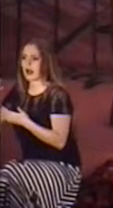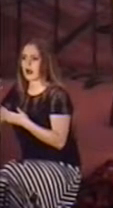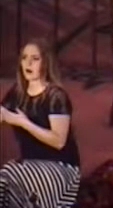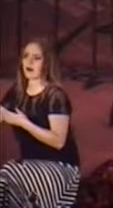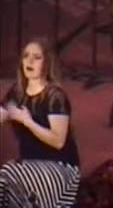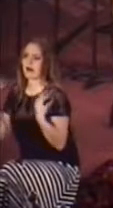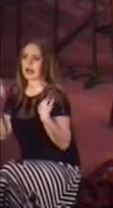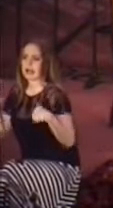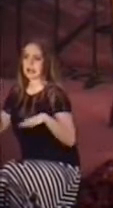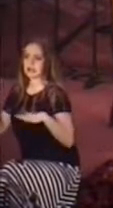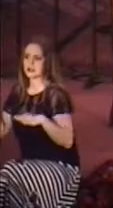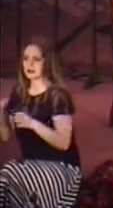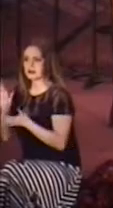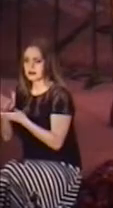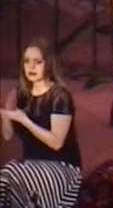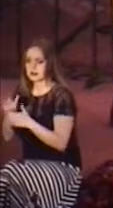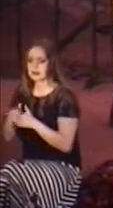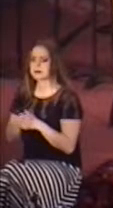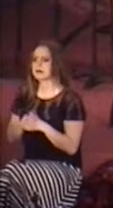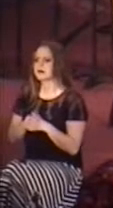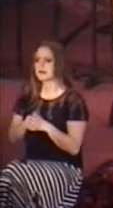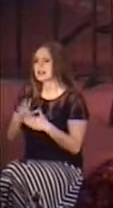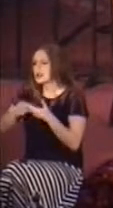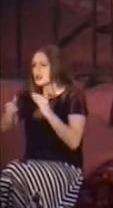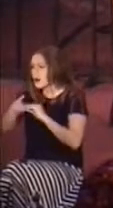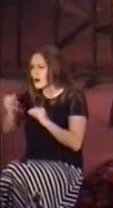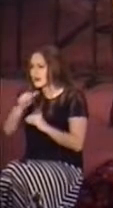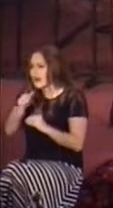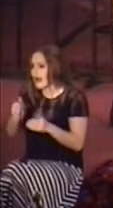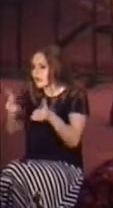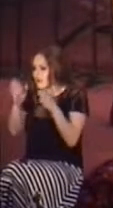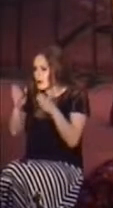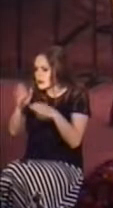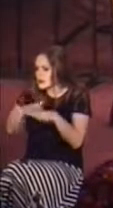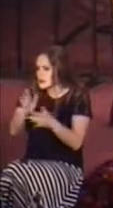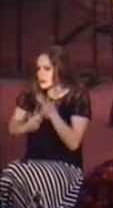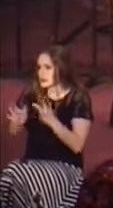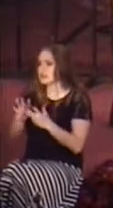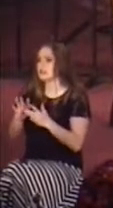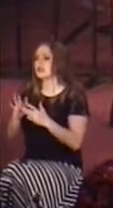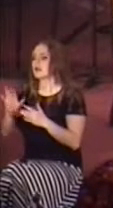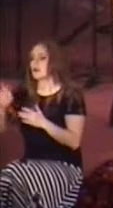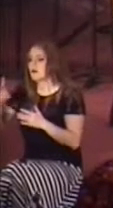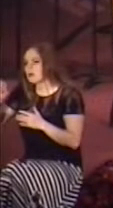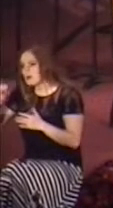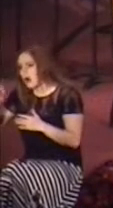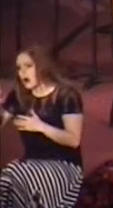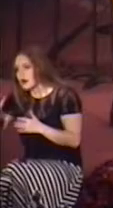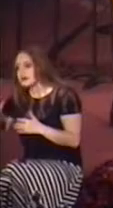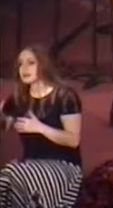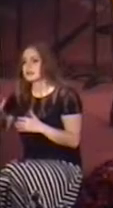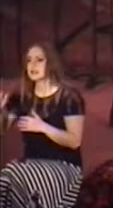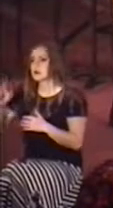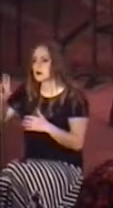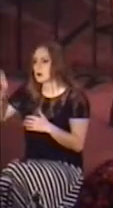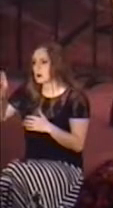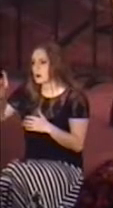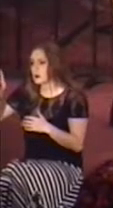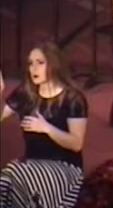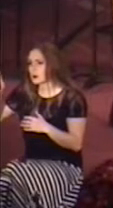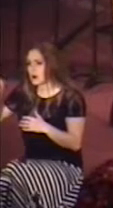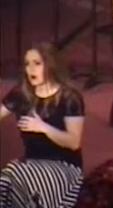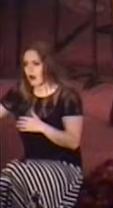story wasn't the focal of Jesus. And we have Frosty the Snowman and Rudolph and Elf. I can only